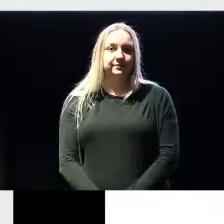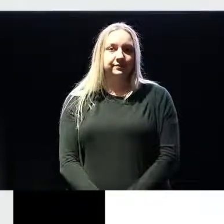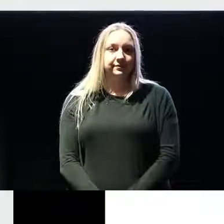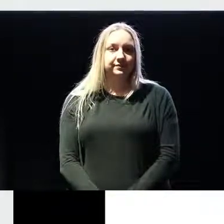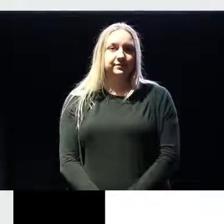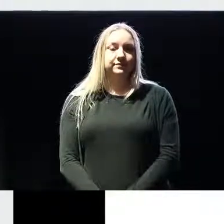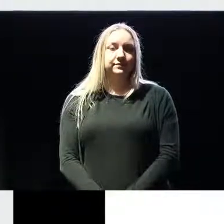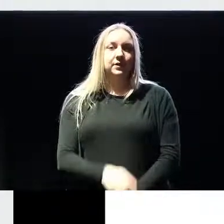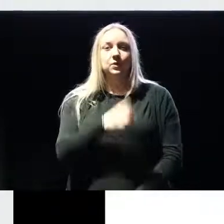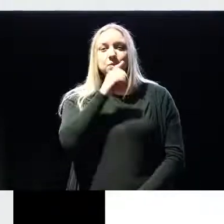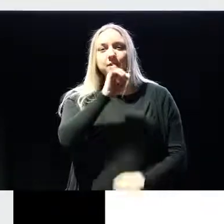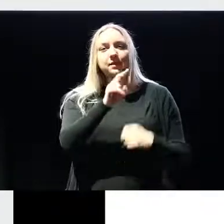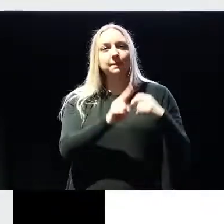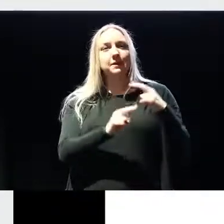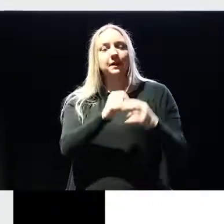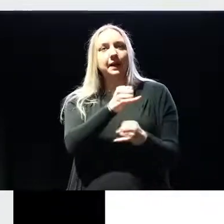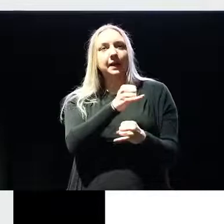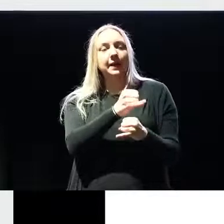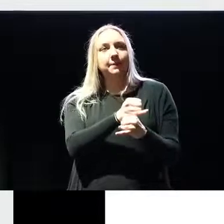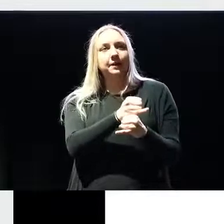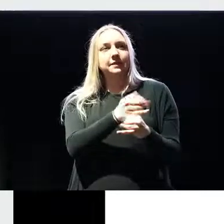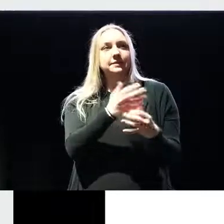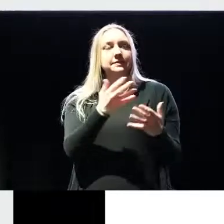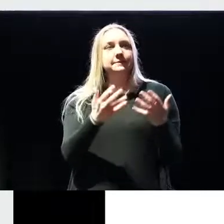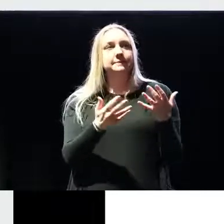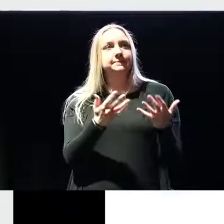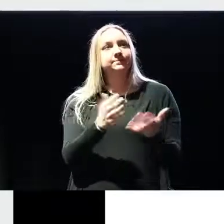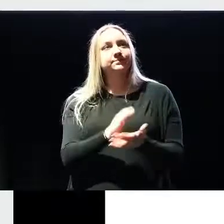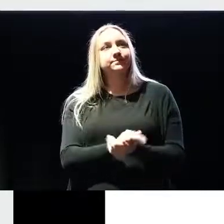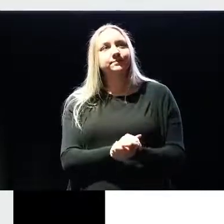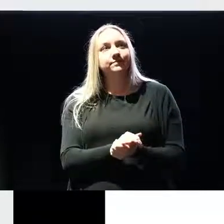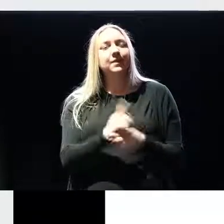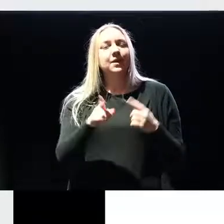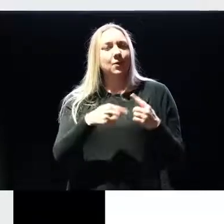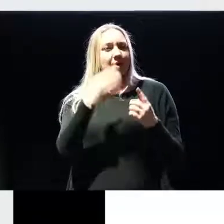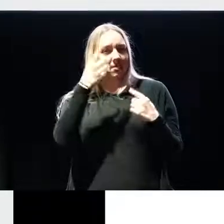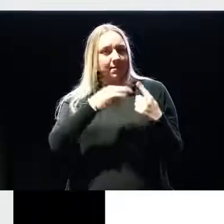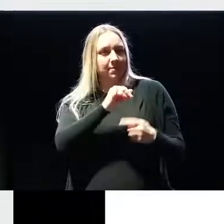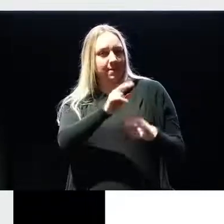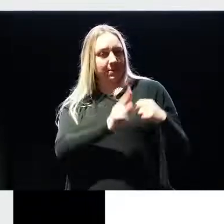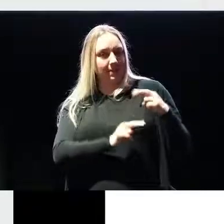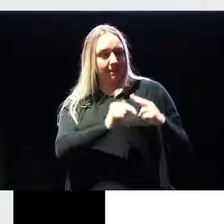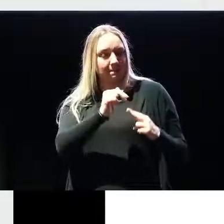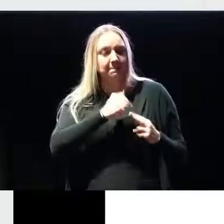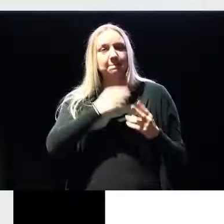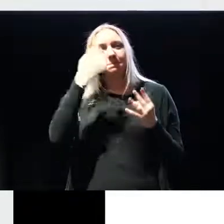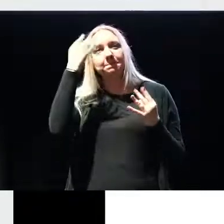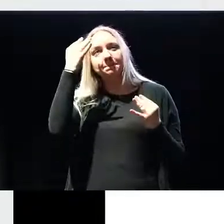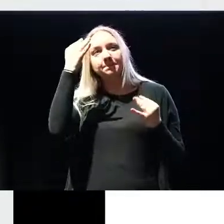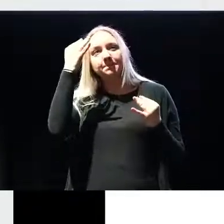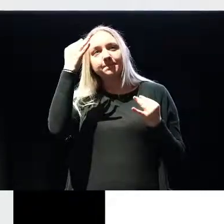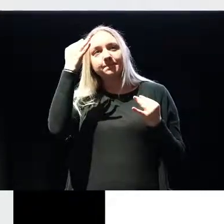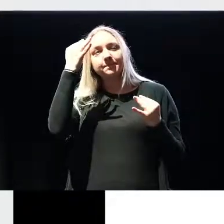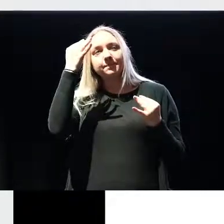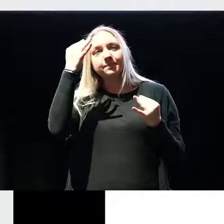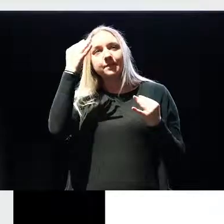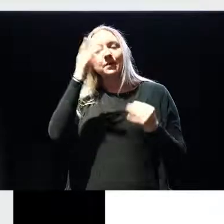on campus, but as I began to think about the building, one of the things that occurred to me is that, in a way, what we were talking